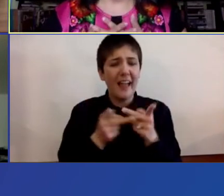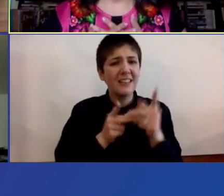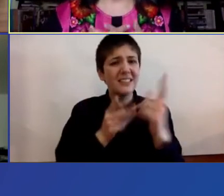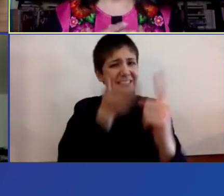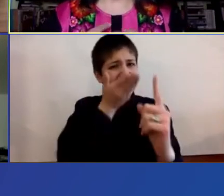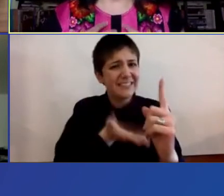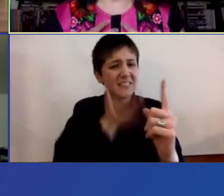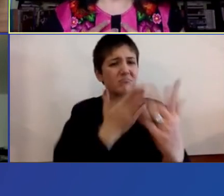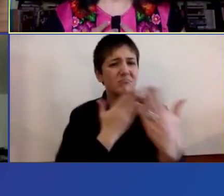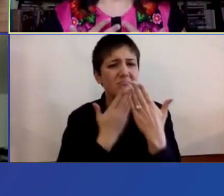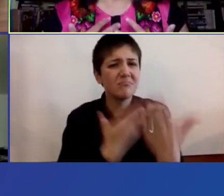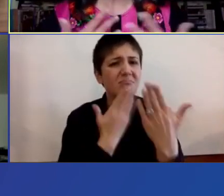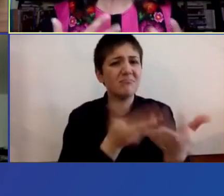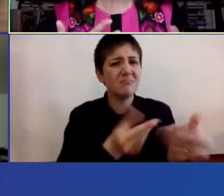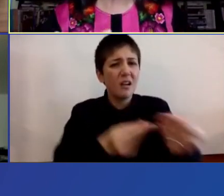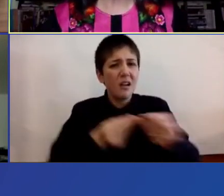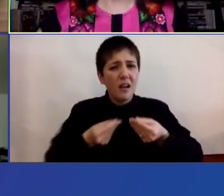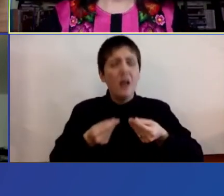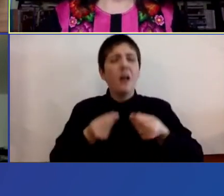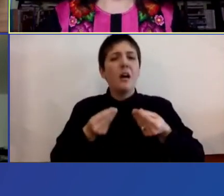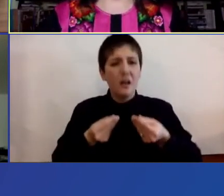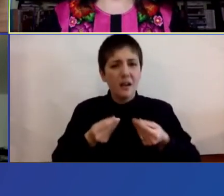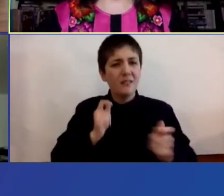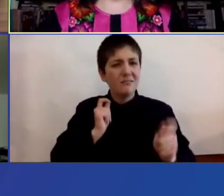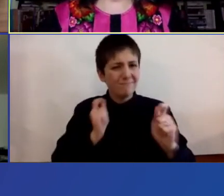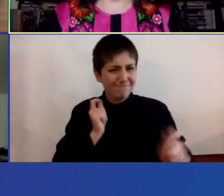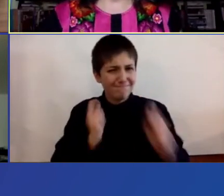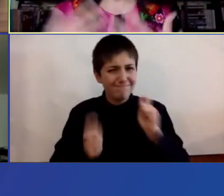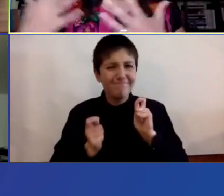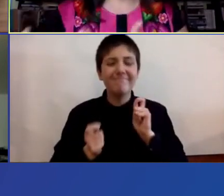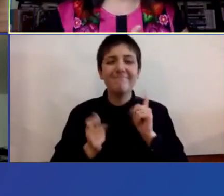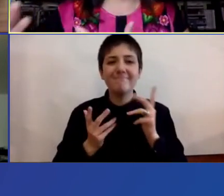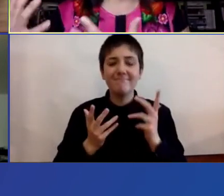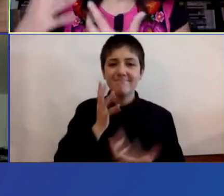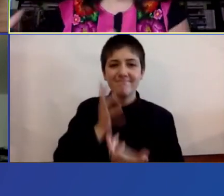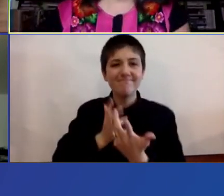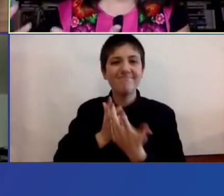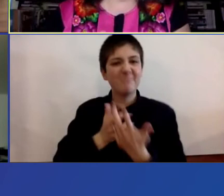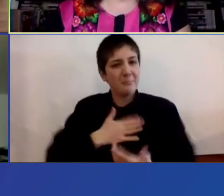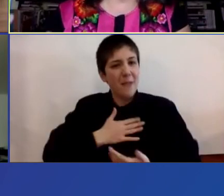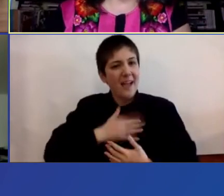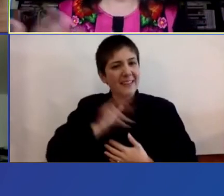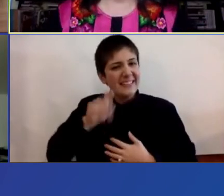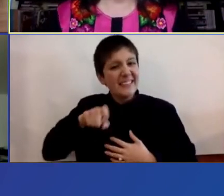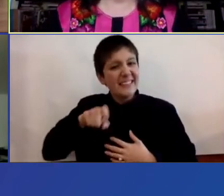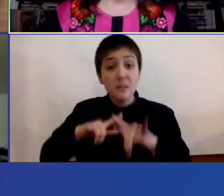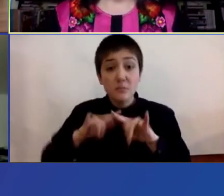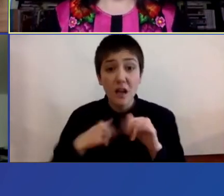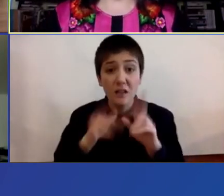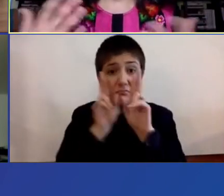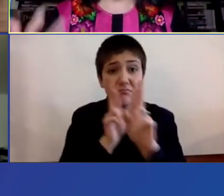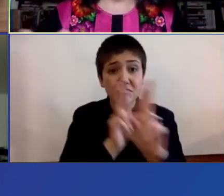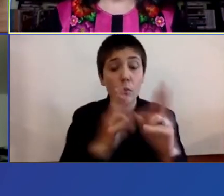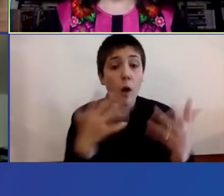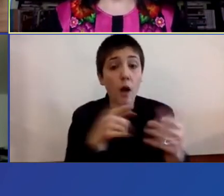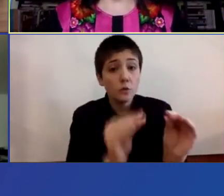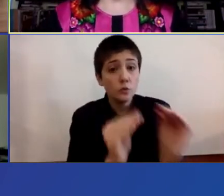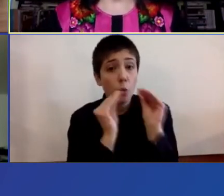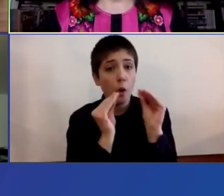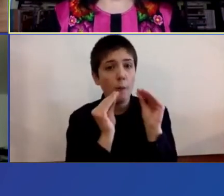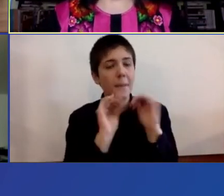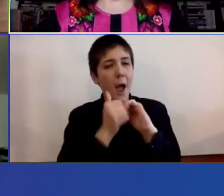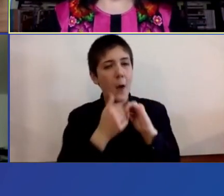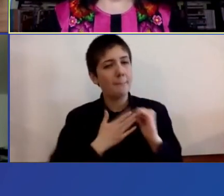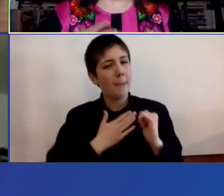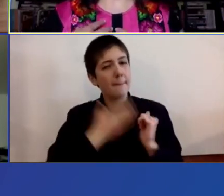it and adapt it for my own needs, and I have to really be respectful of what they taught me and try to do my best with